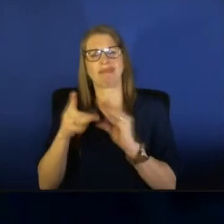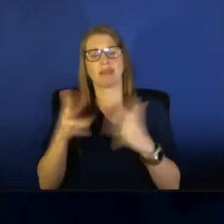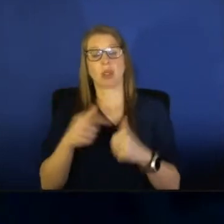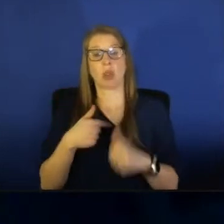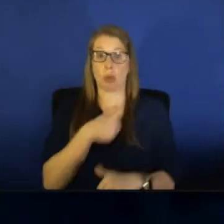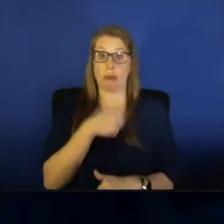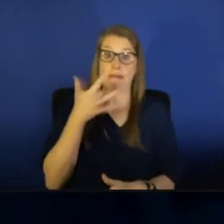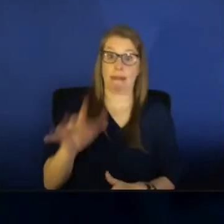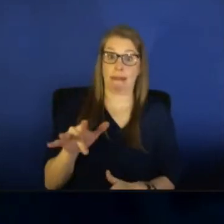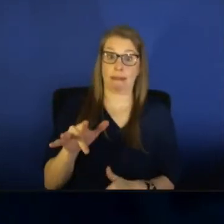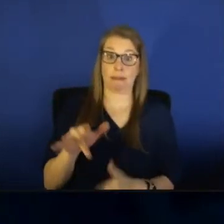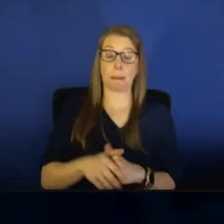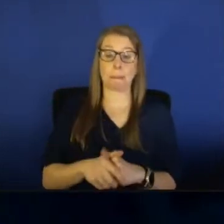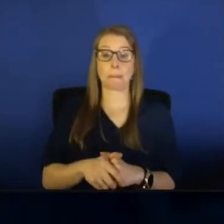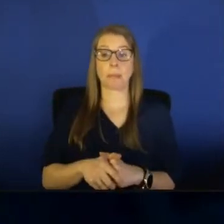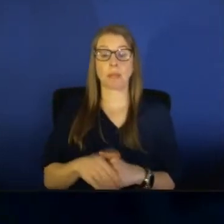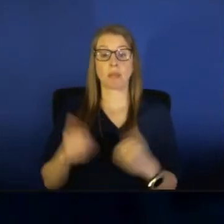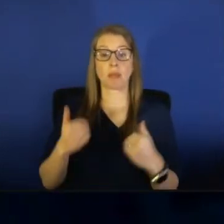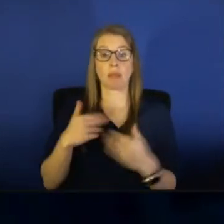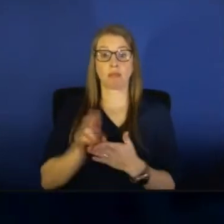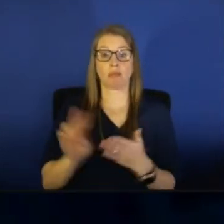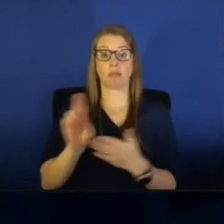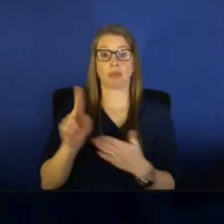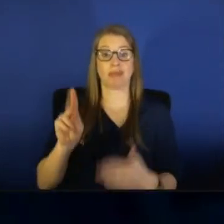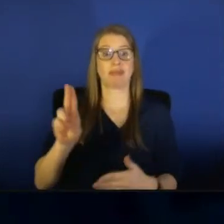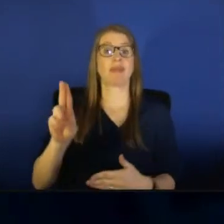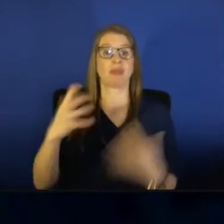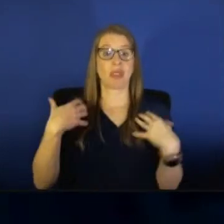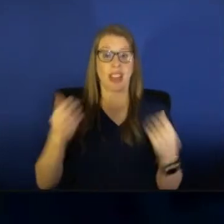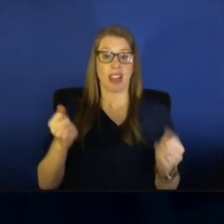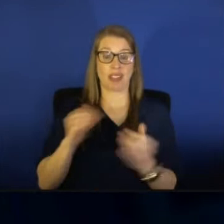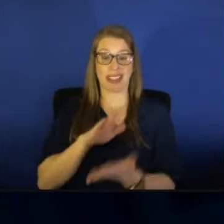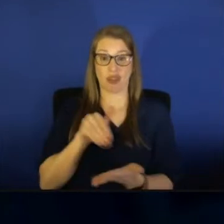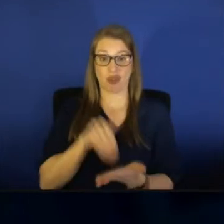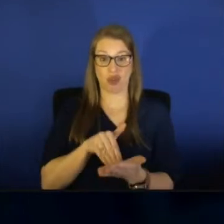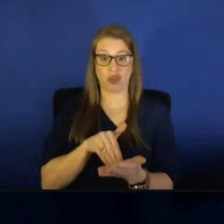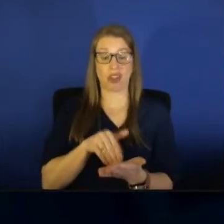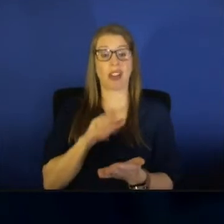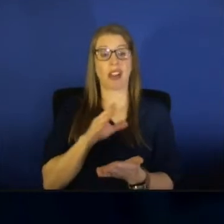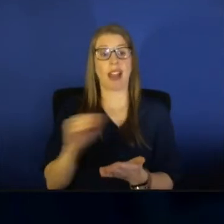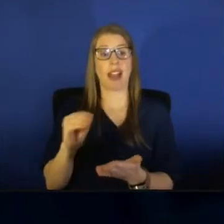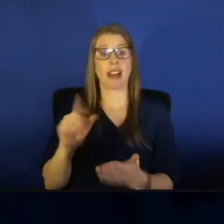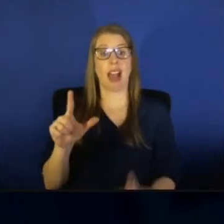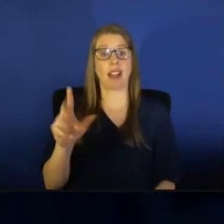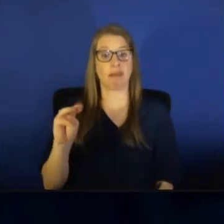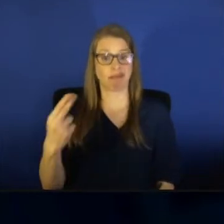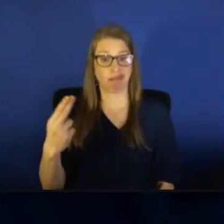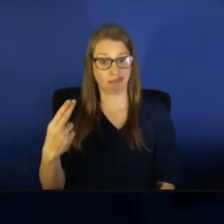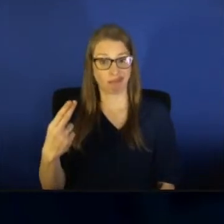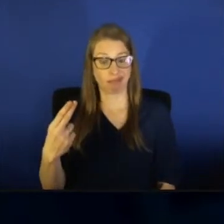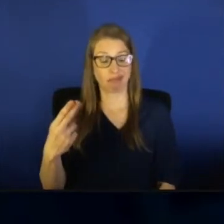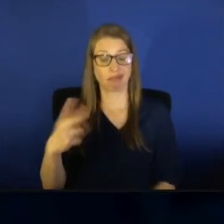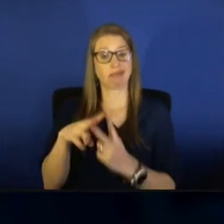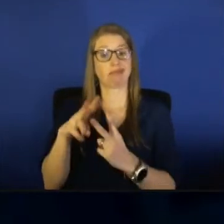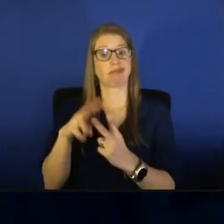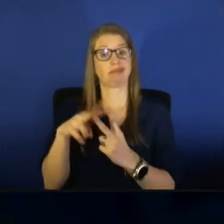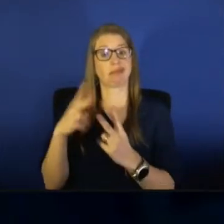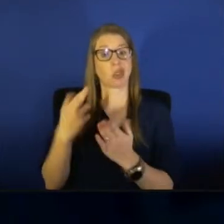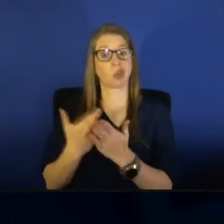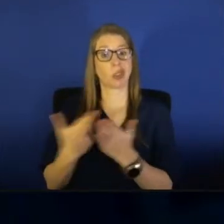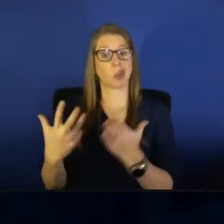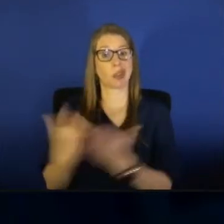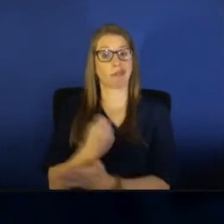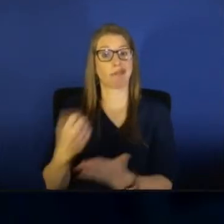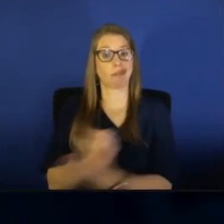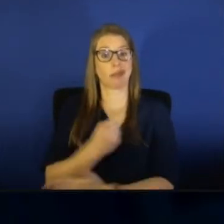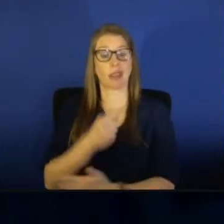to have the University of Kansas Health Center and LMH as incredible resources. I'm not sure that